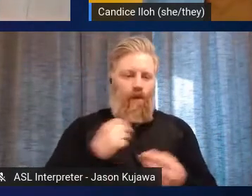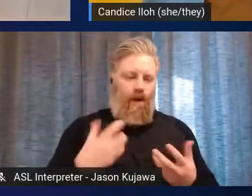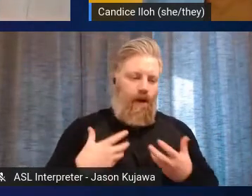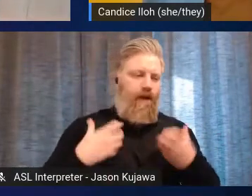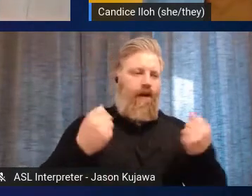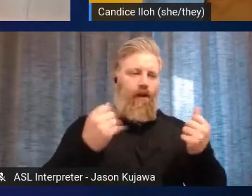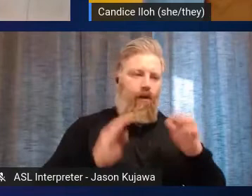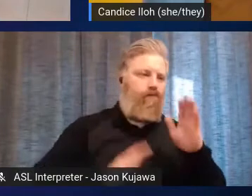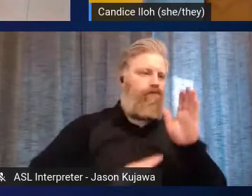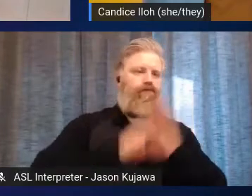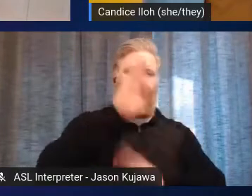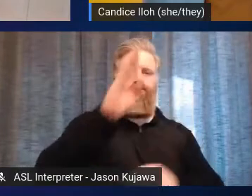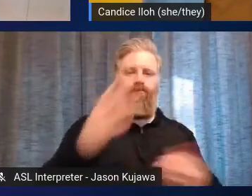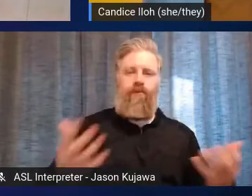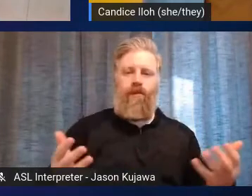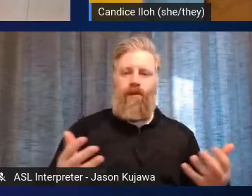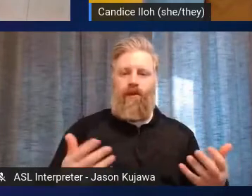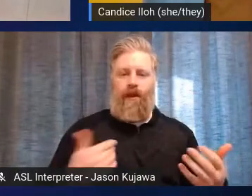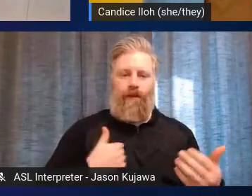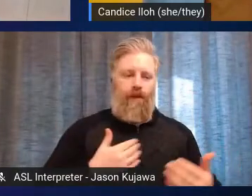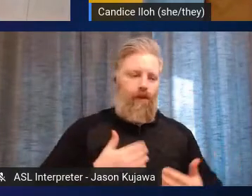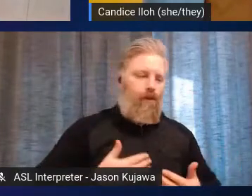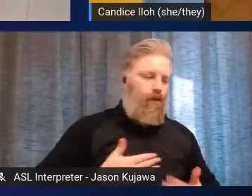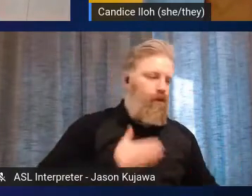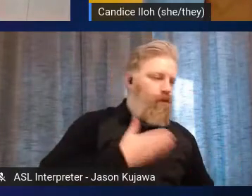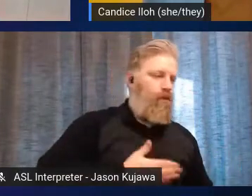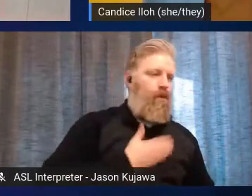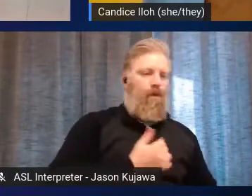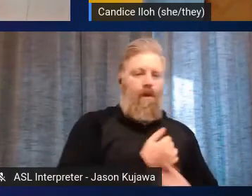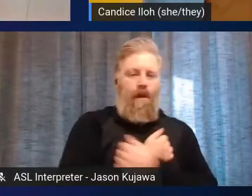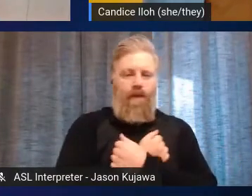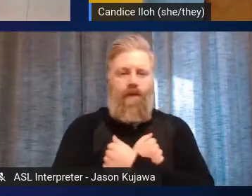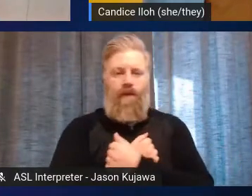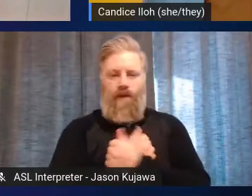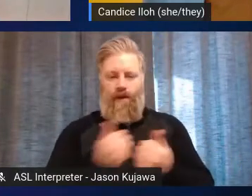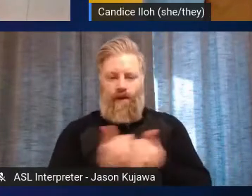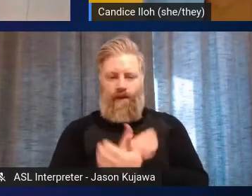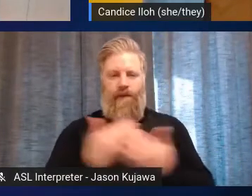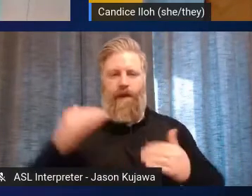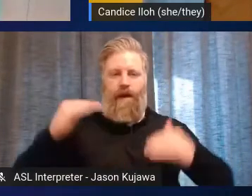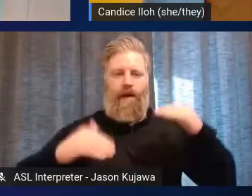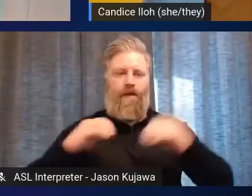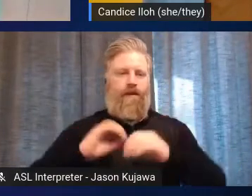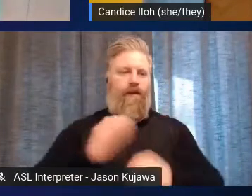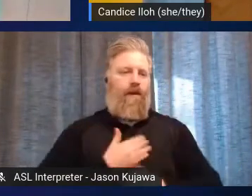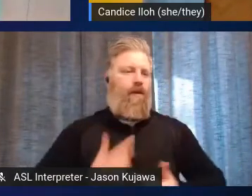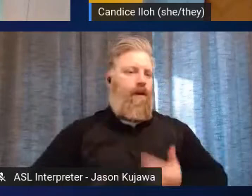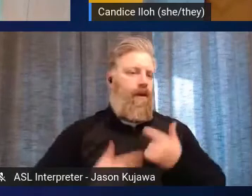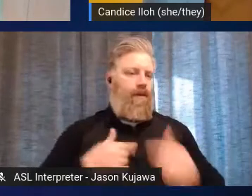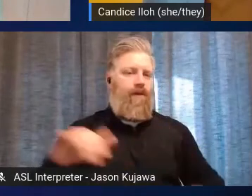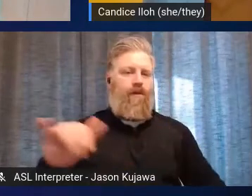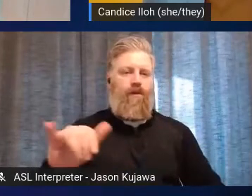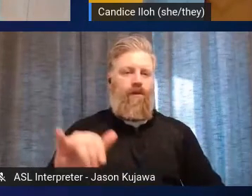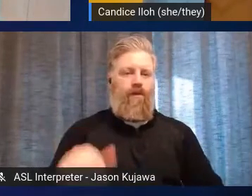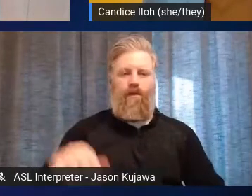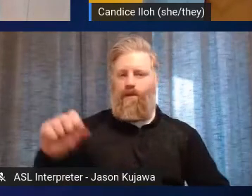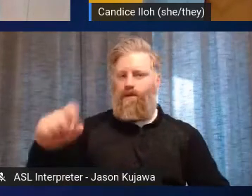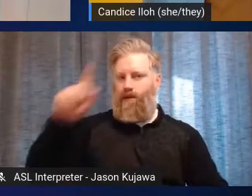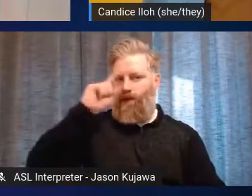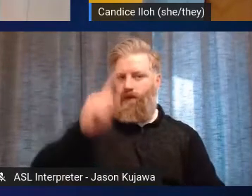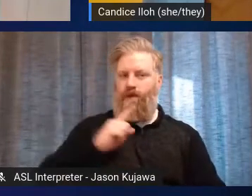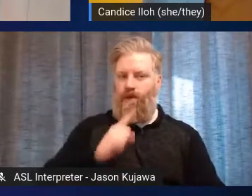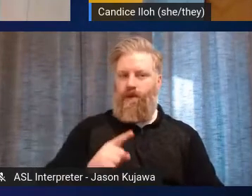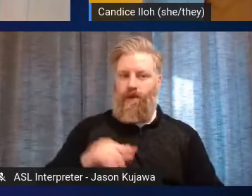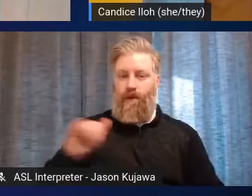and balance joy and love and happiness in our own lives too. For sure, for sure. I thought that book, I thought there